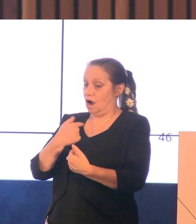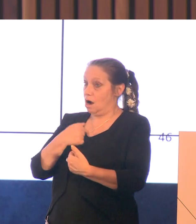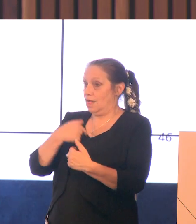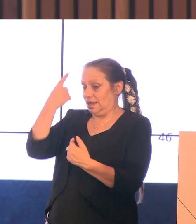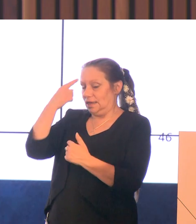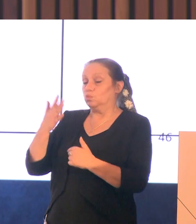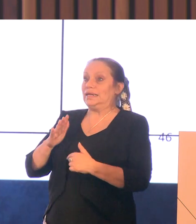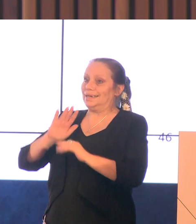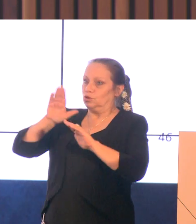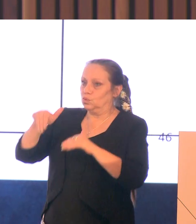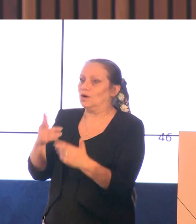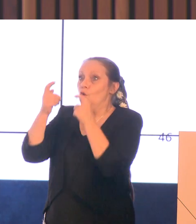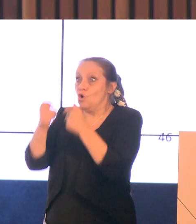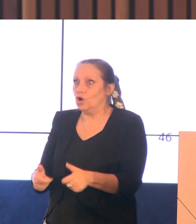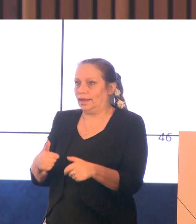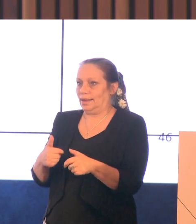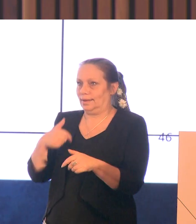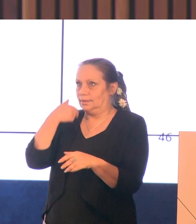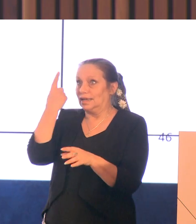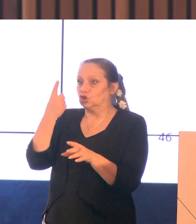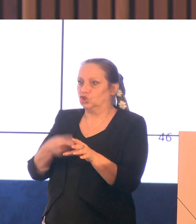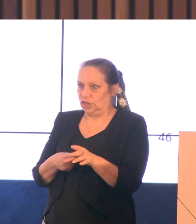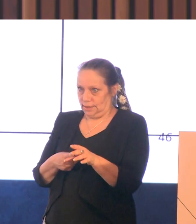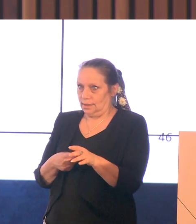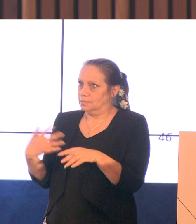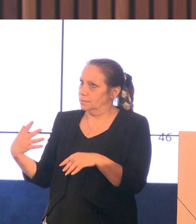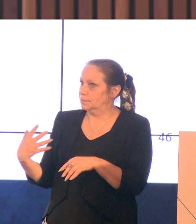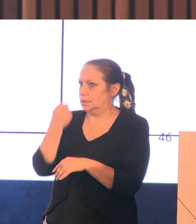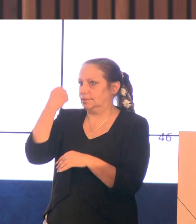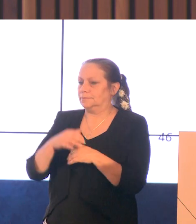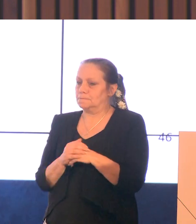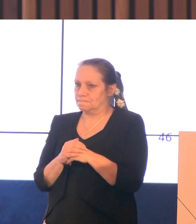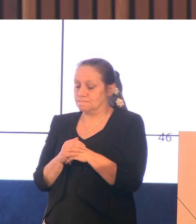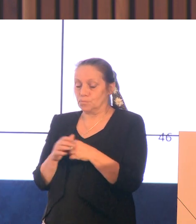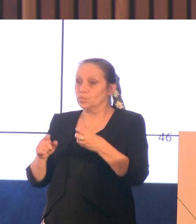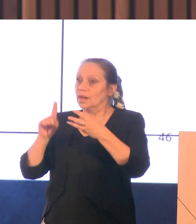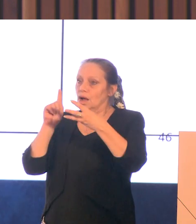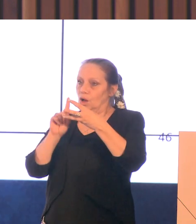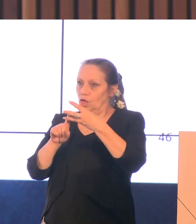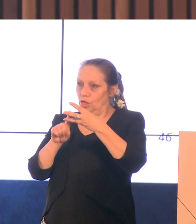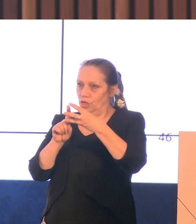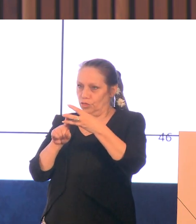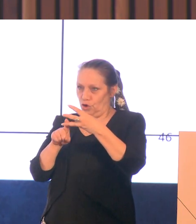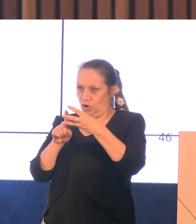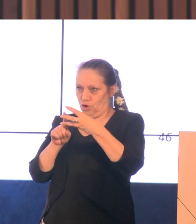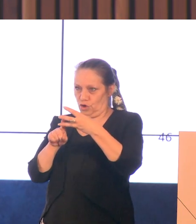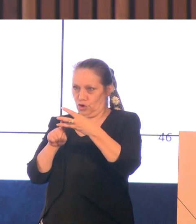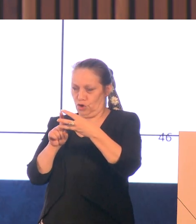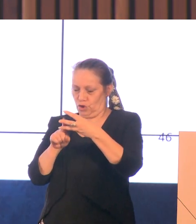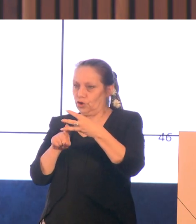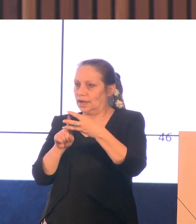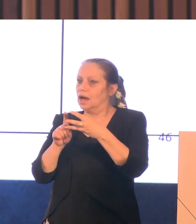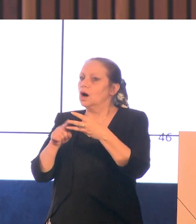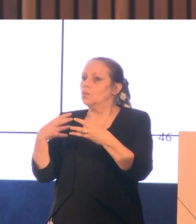is introduced early next year on schedule. The third issue is that we need a much better